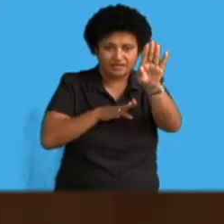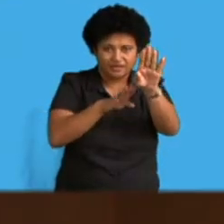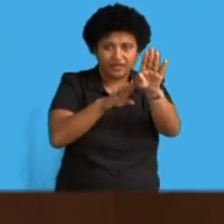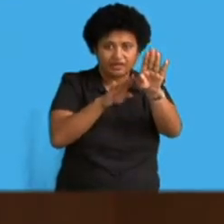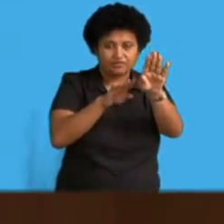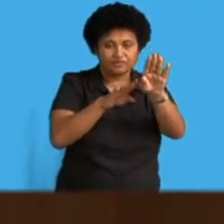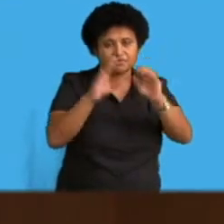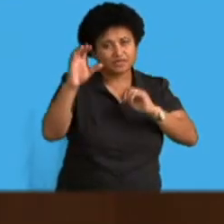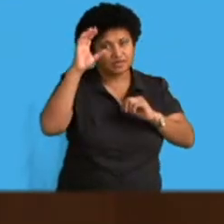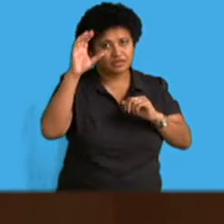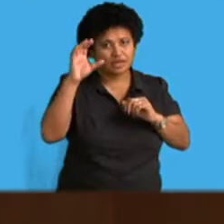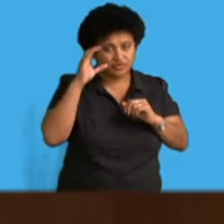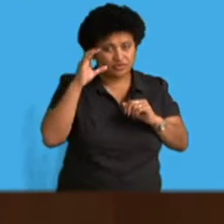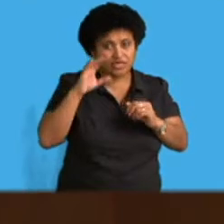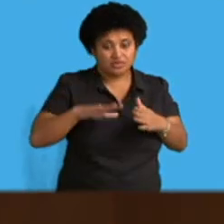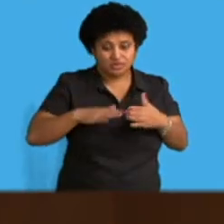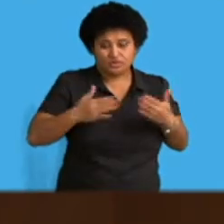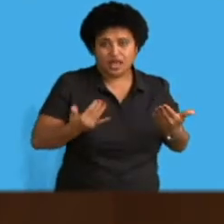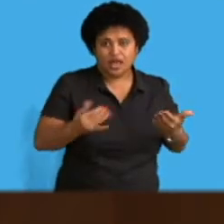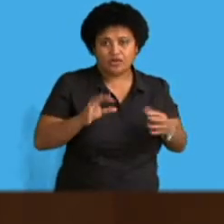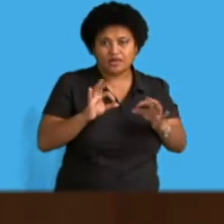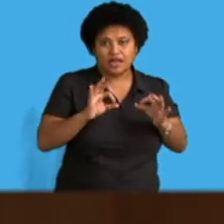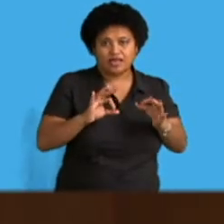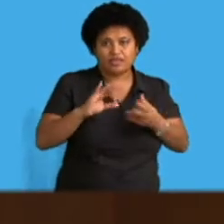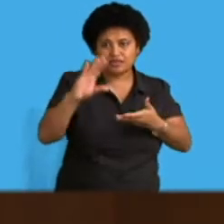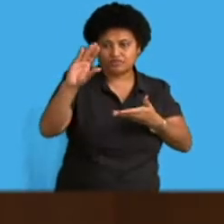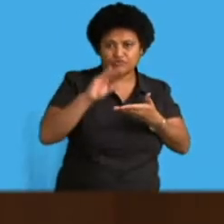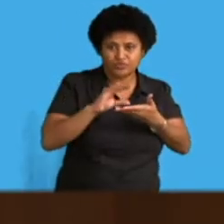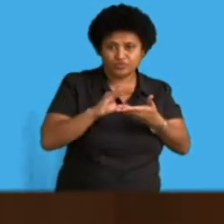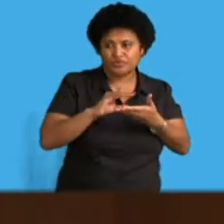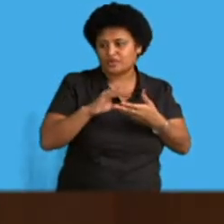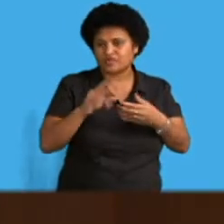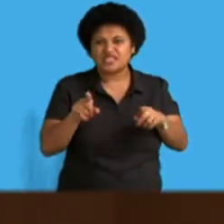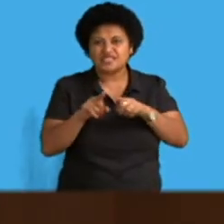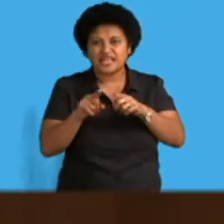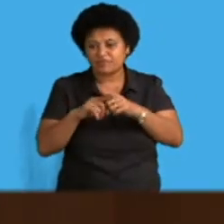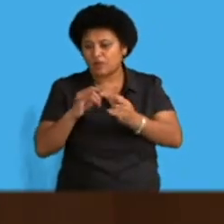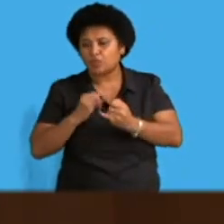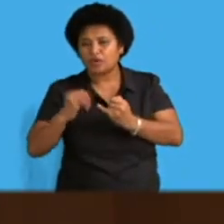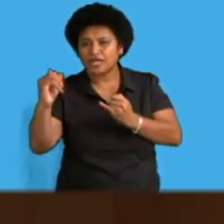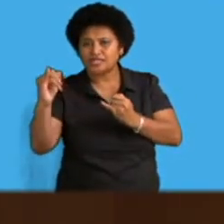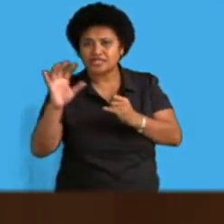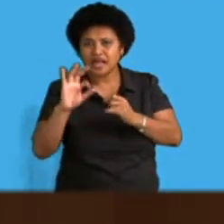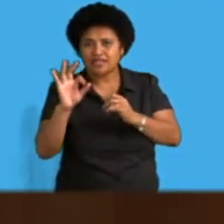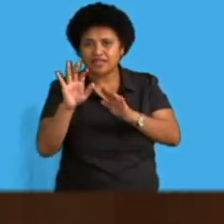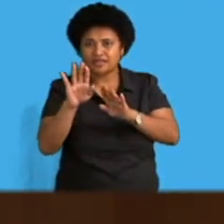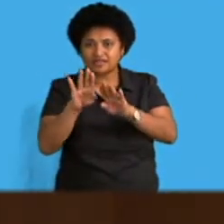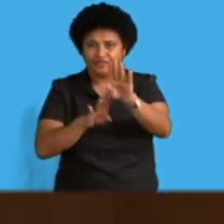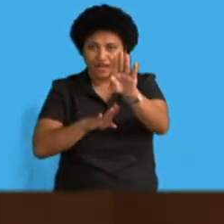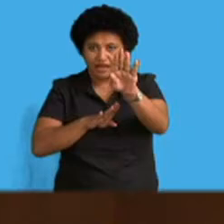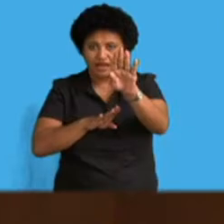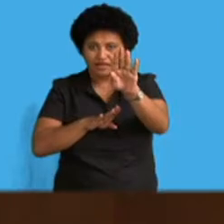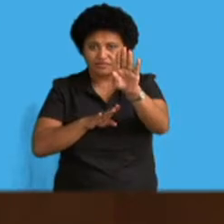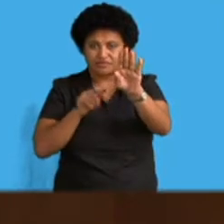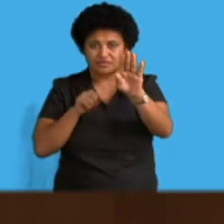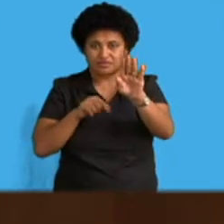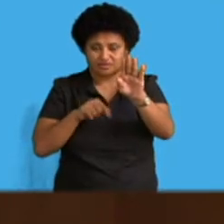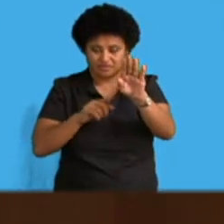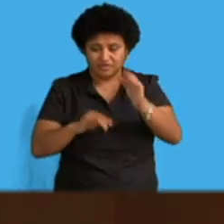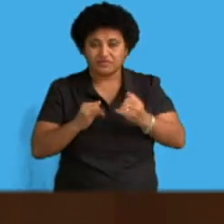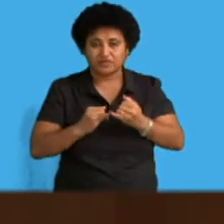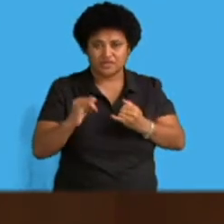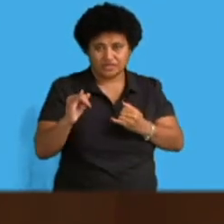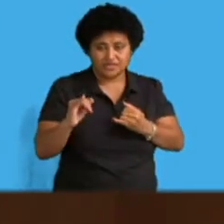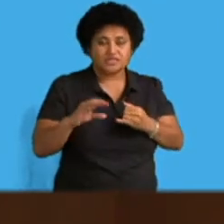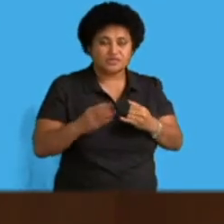get concessional funding like those countries that are considered to be least developed. So the argument being, should such an event take place, and